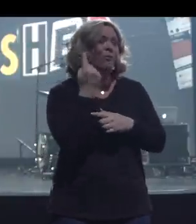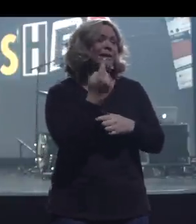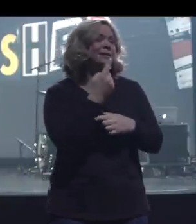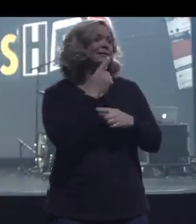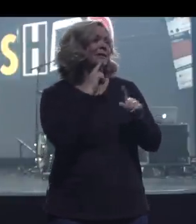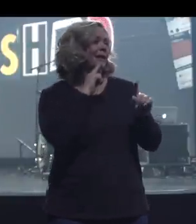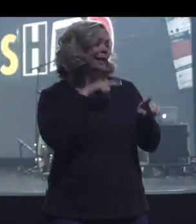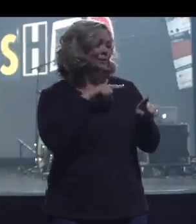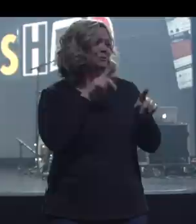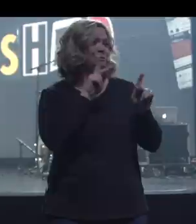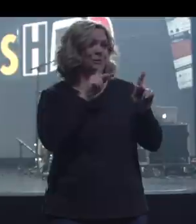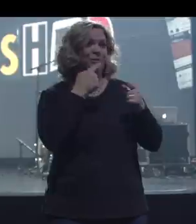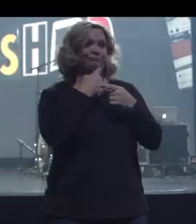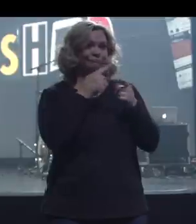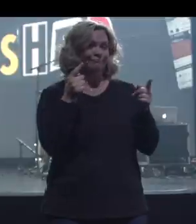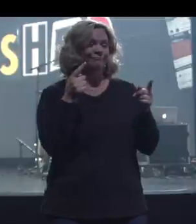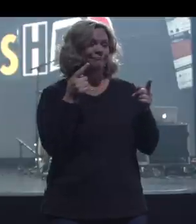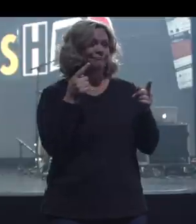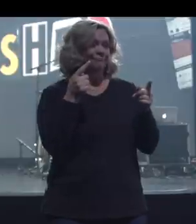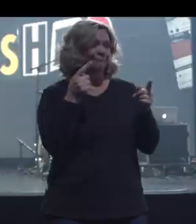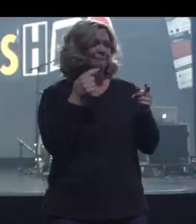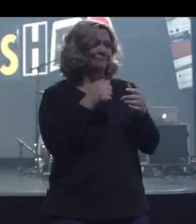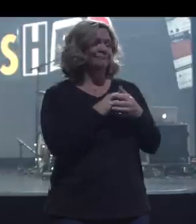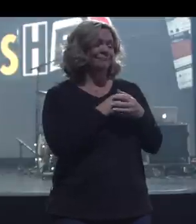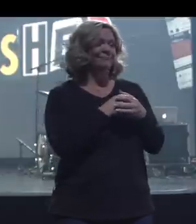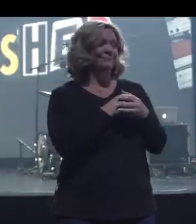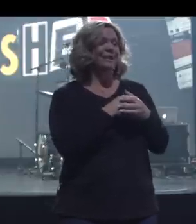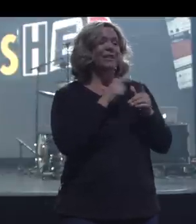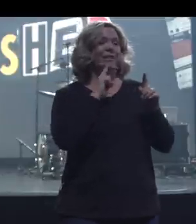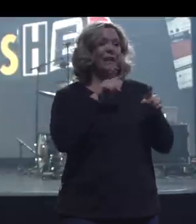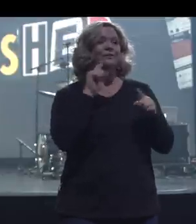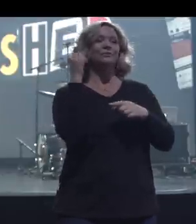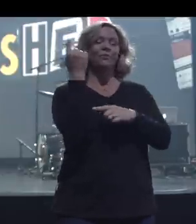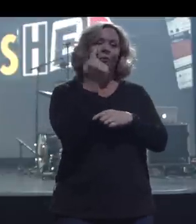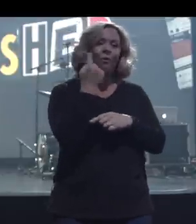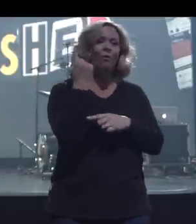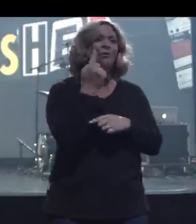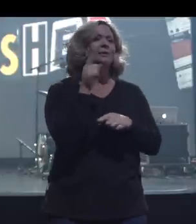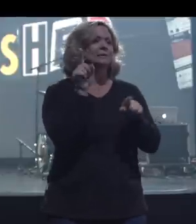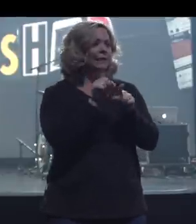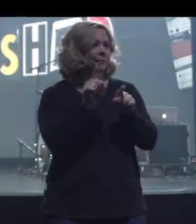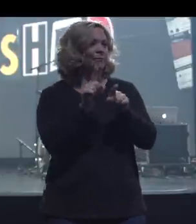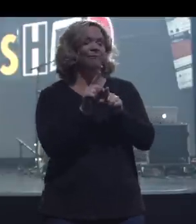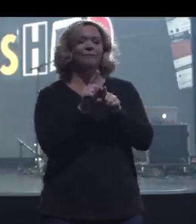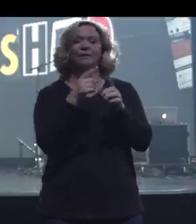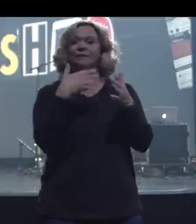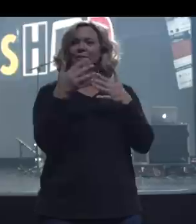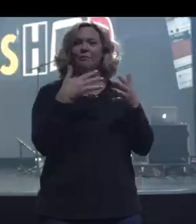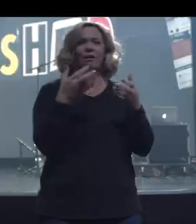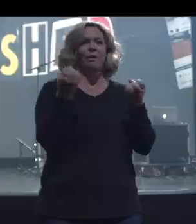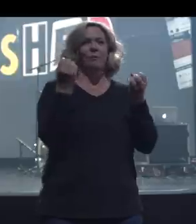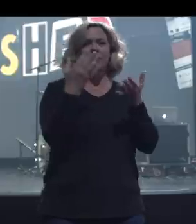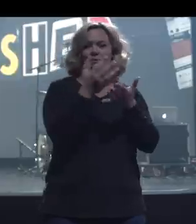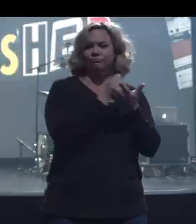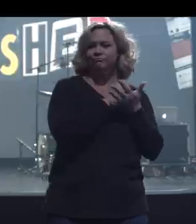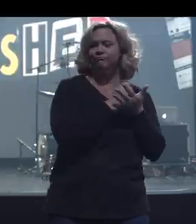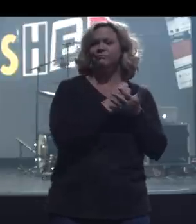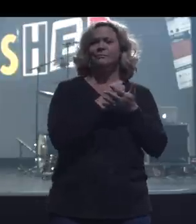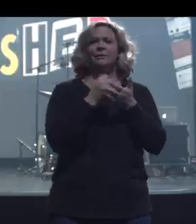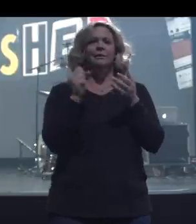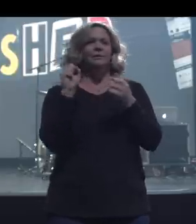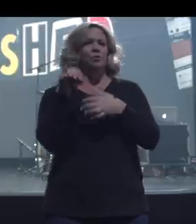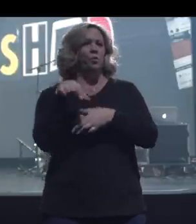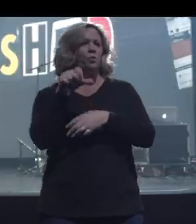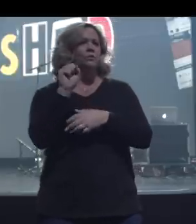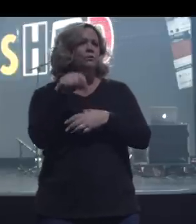always the same? And here's what's crazy. The answer is always the same regardless of income level, square footage, or how much